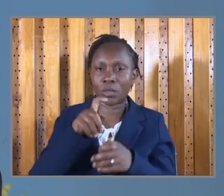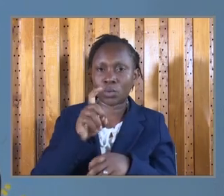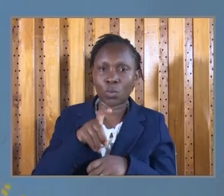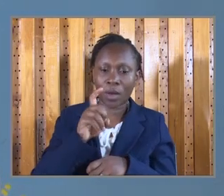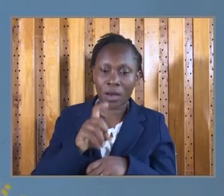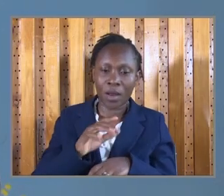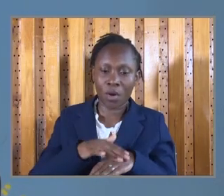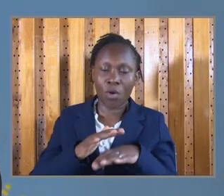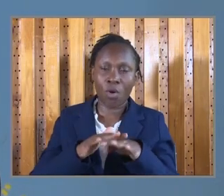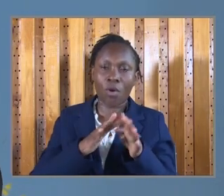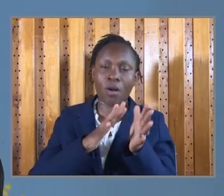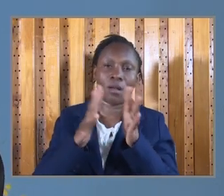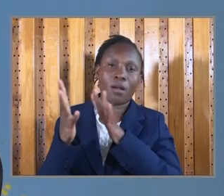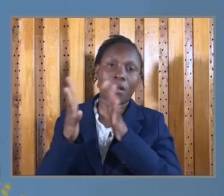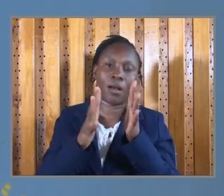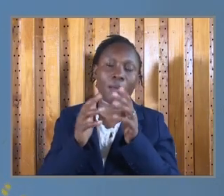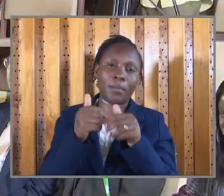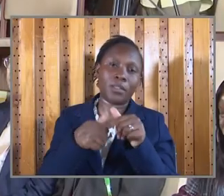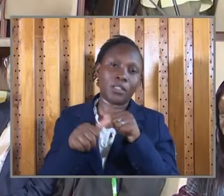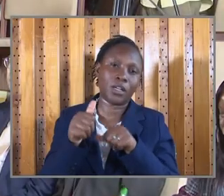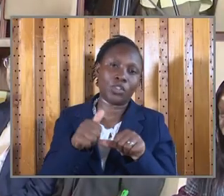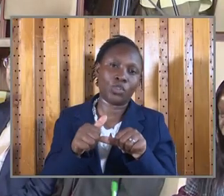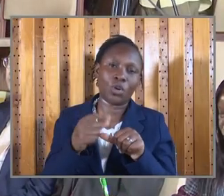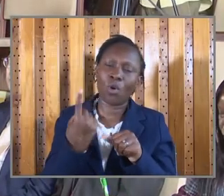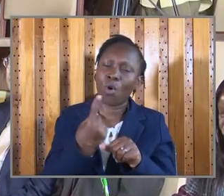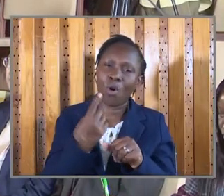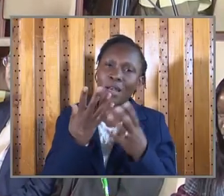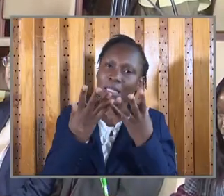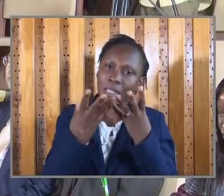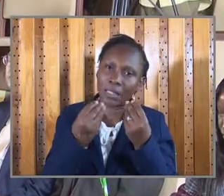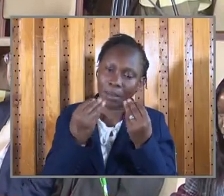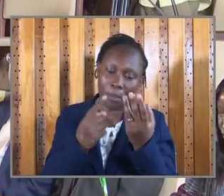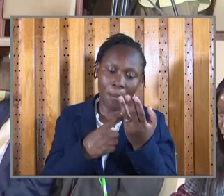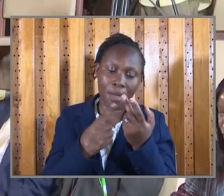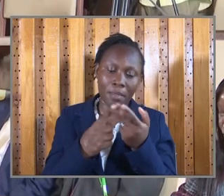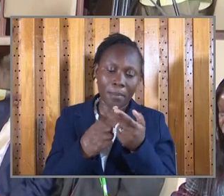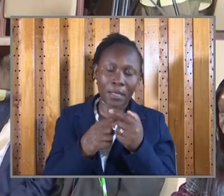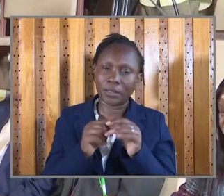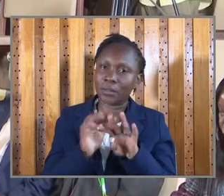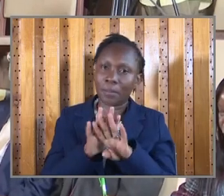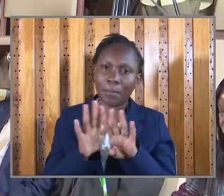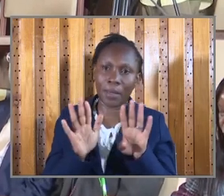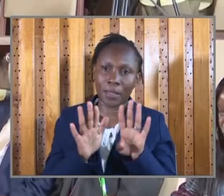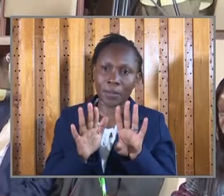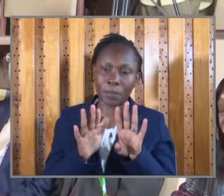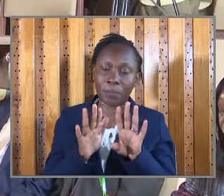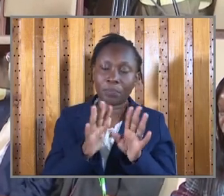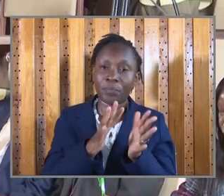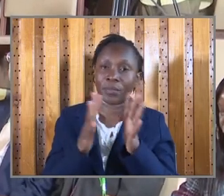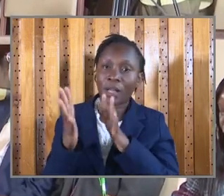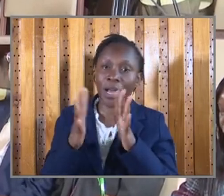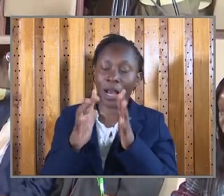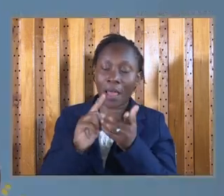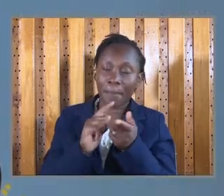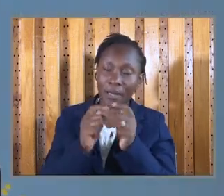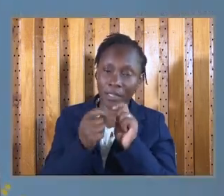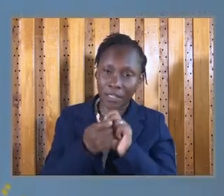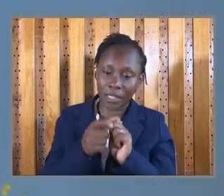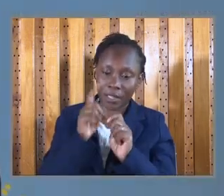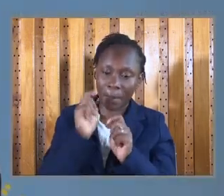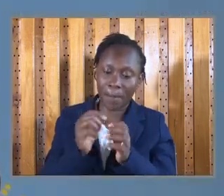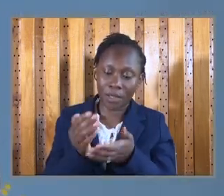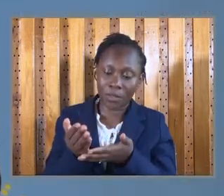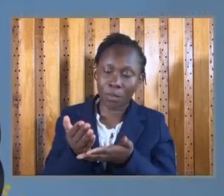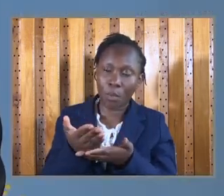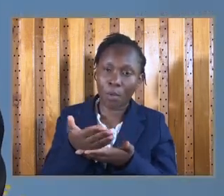climate action. It's simple mathematics. To tackle climate change, actually, we need to mobilize trillions rather